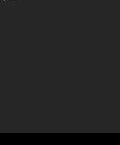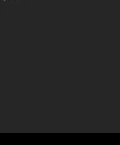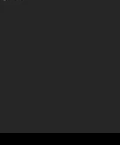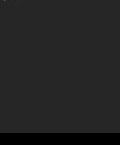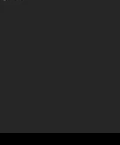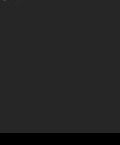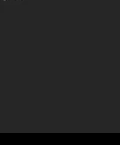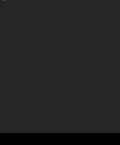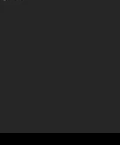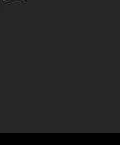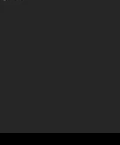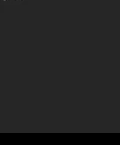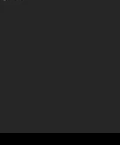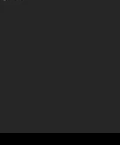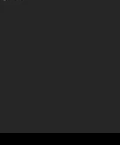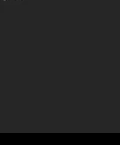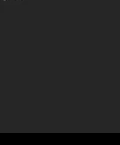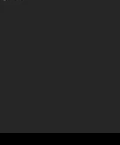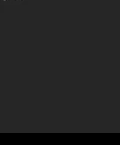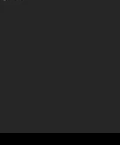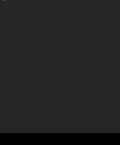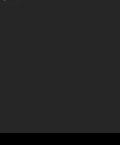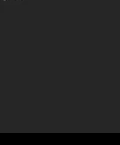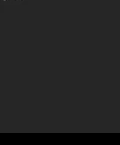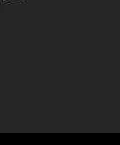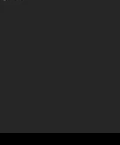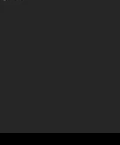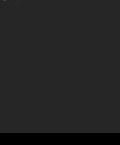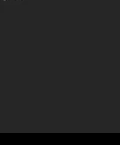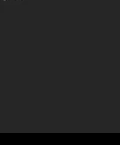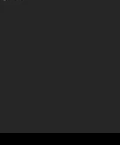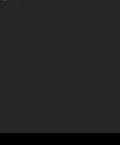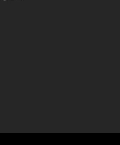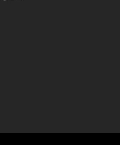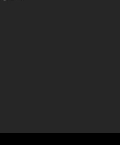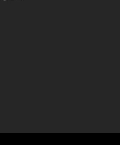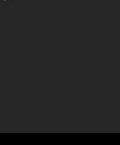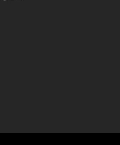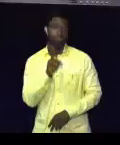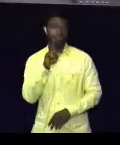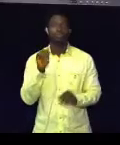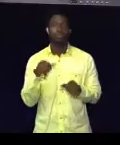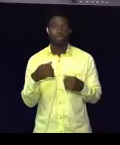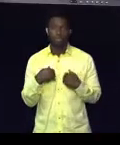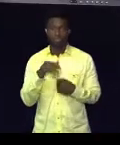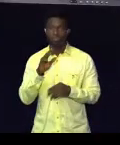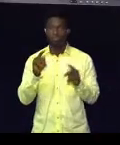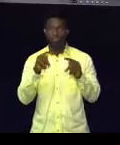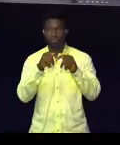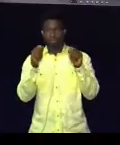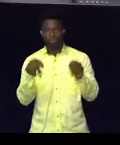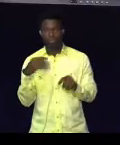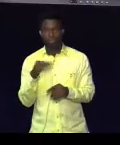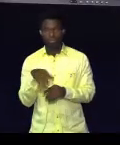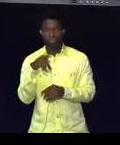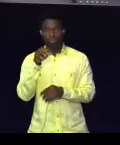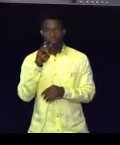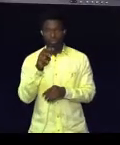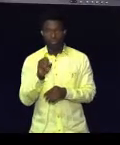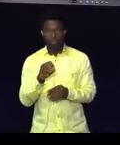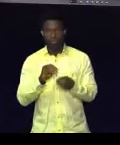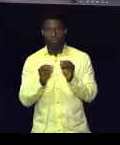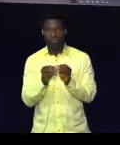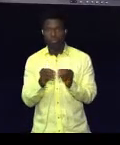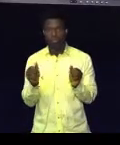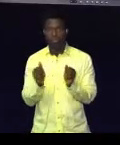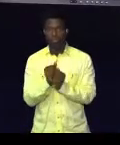of 22, 66 and 132. You can have your table of prime numbers beside you as you